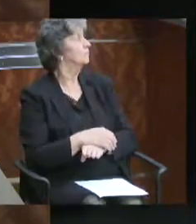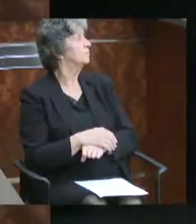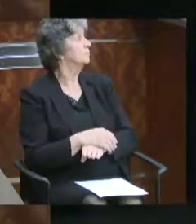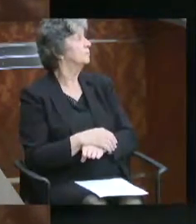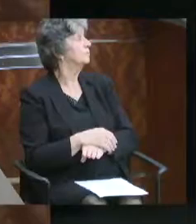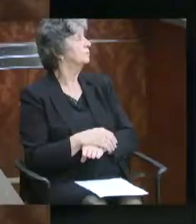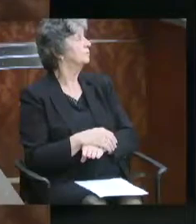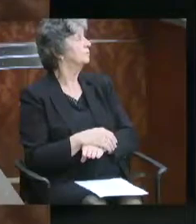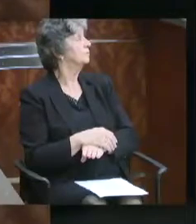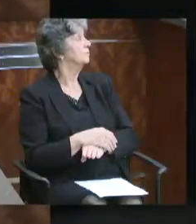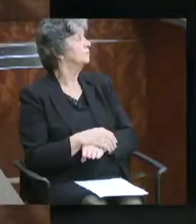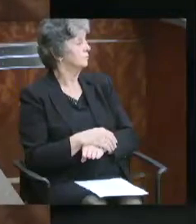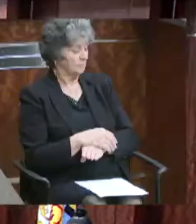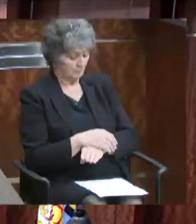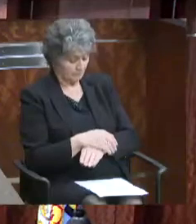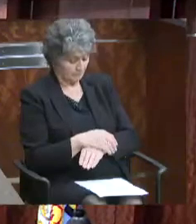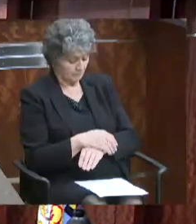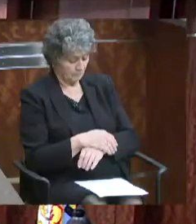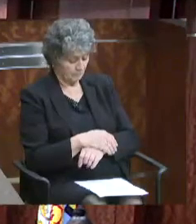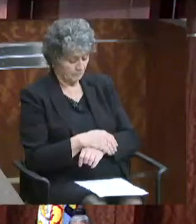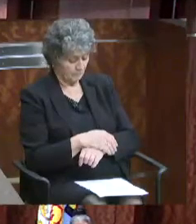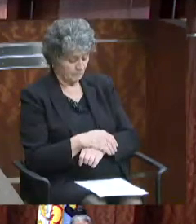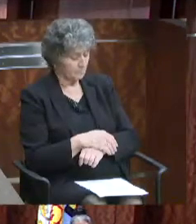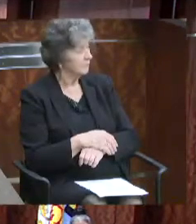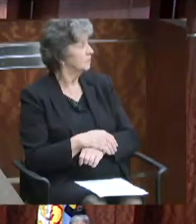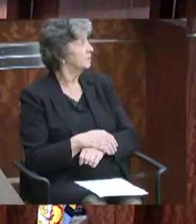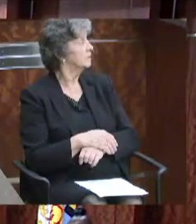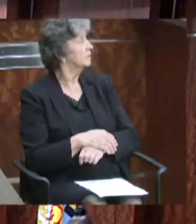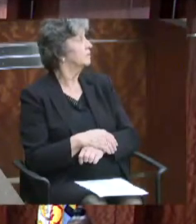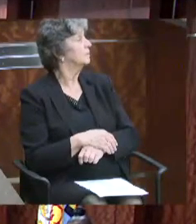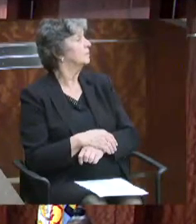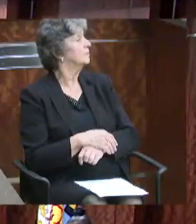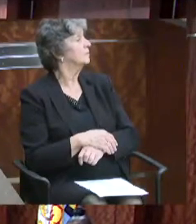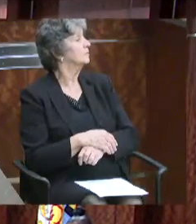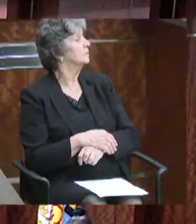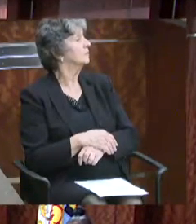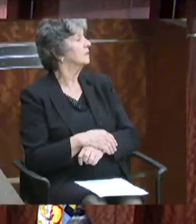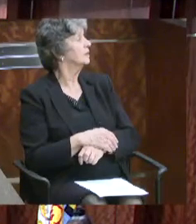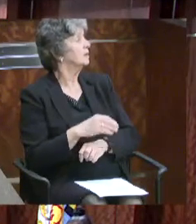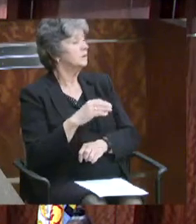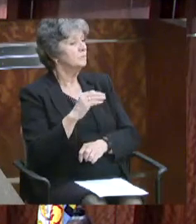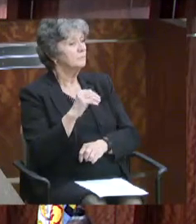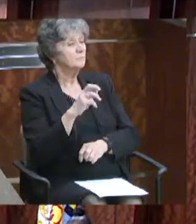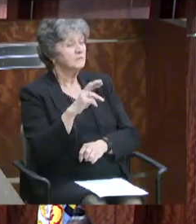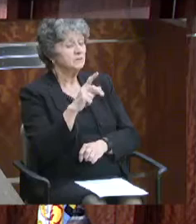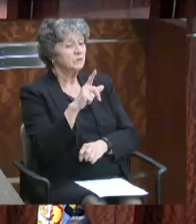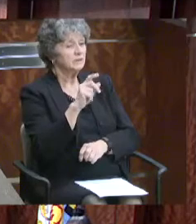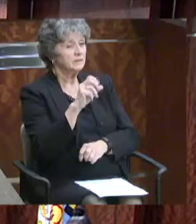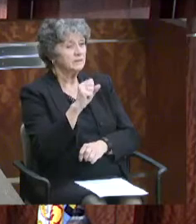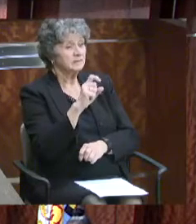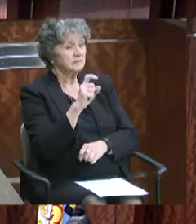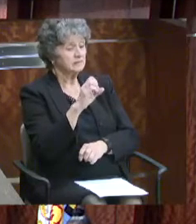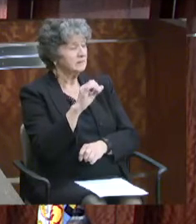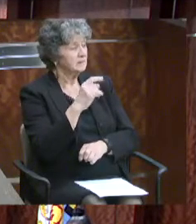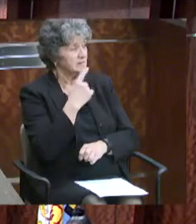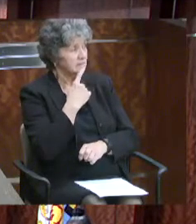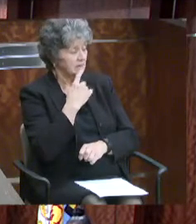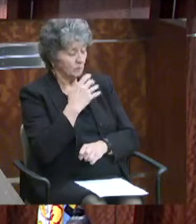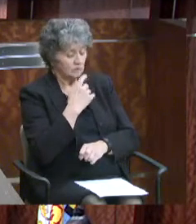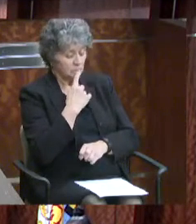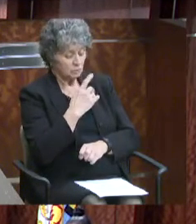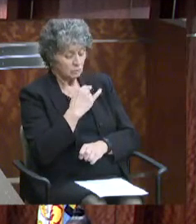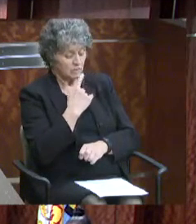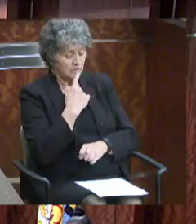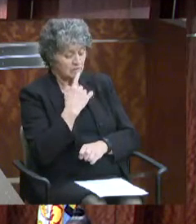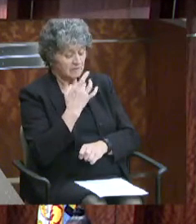is ordinance number 1878, is that correct? Mr. Brown? That is correct. Yeah, you said 3.